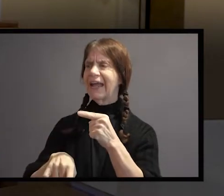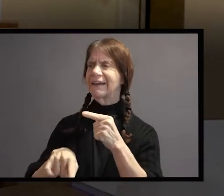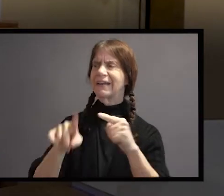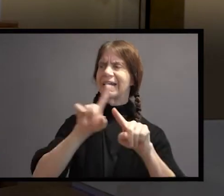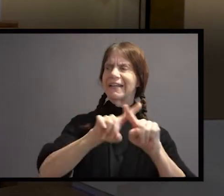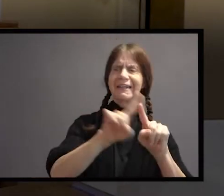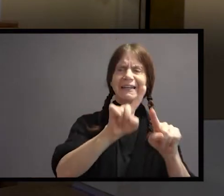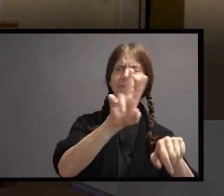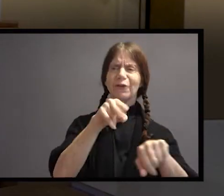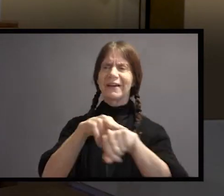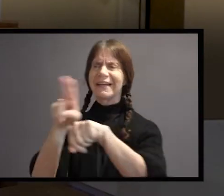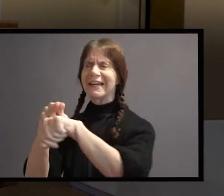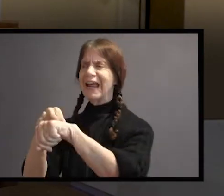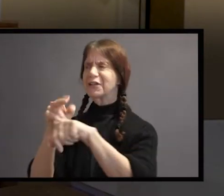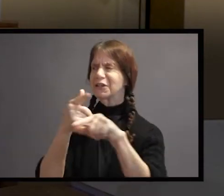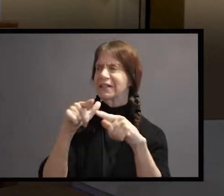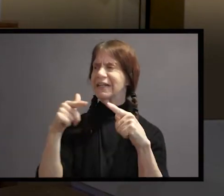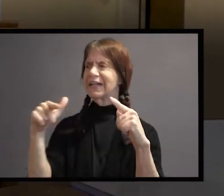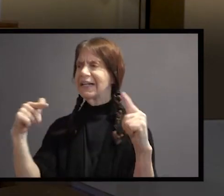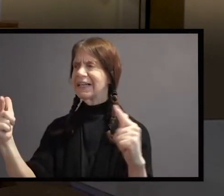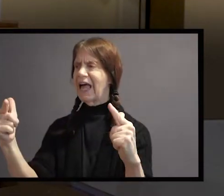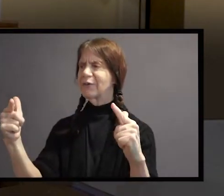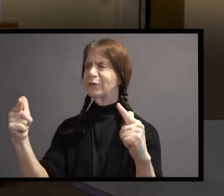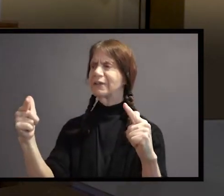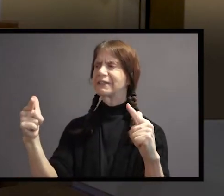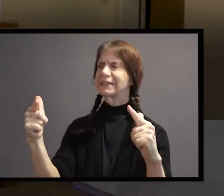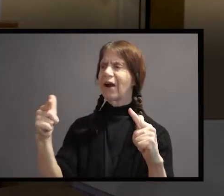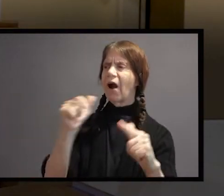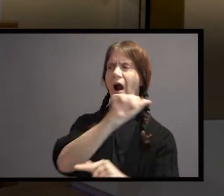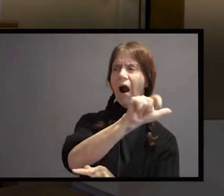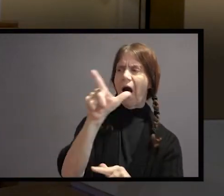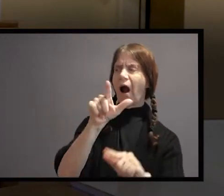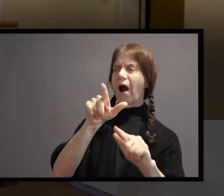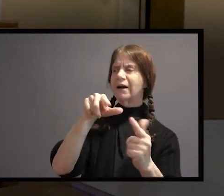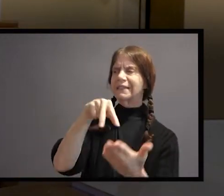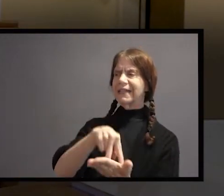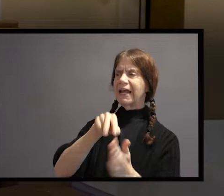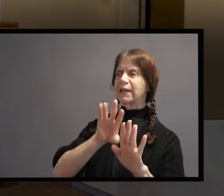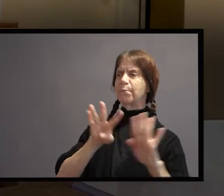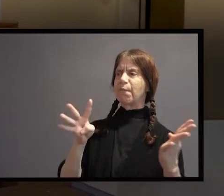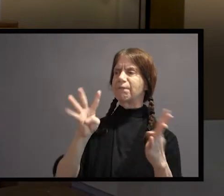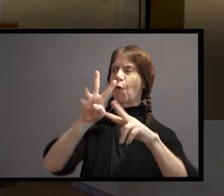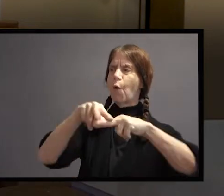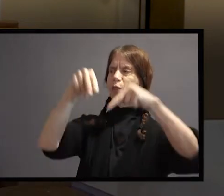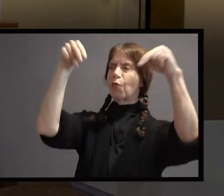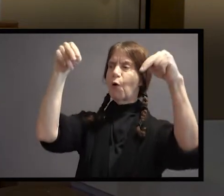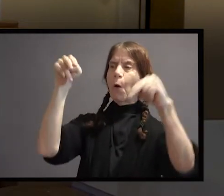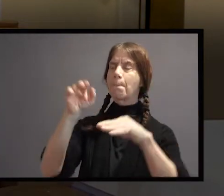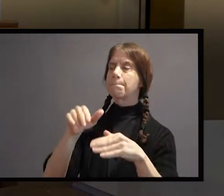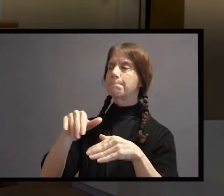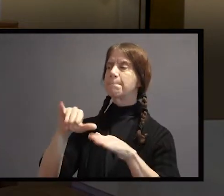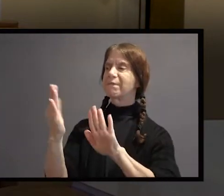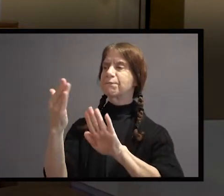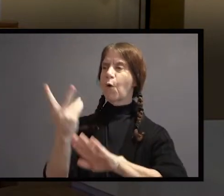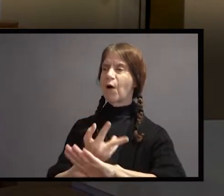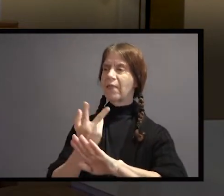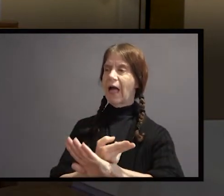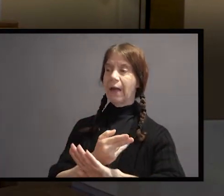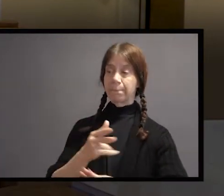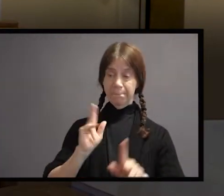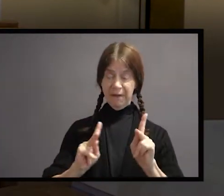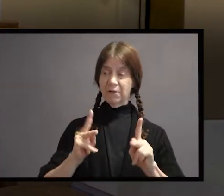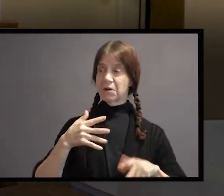all tribes and peoples and languages, standing before the throne and before the Lamb, clothed in